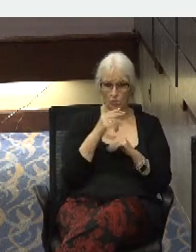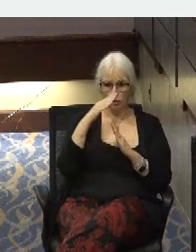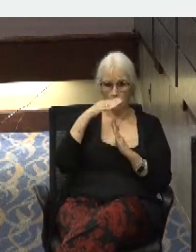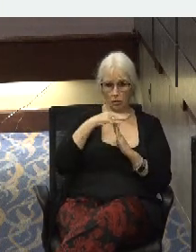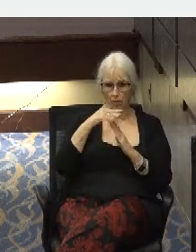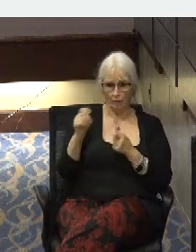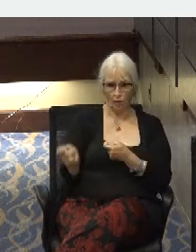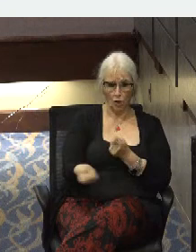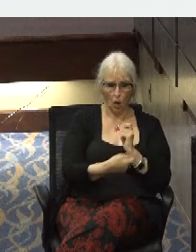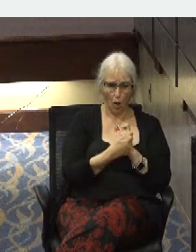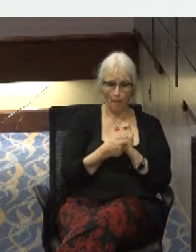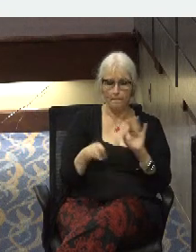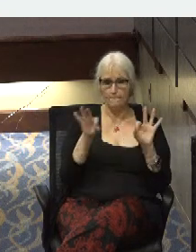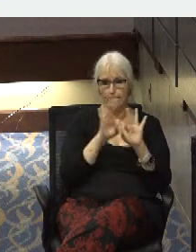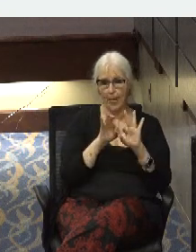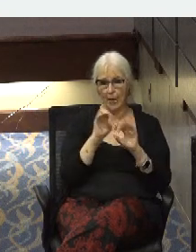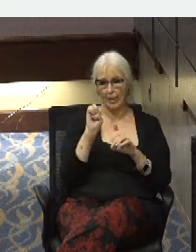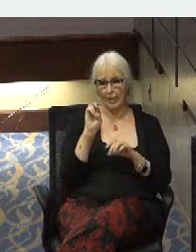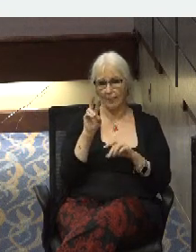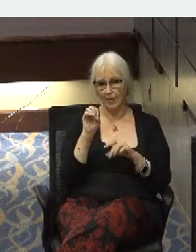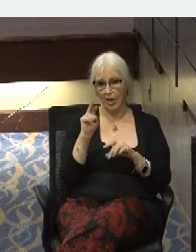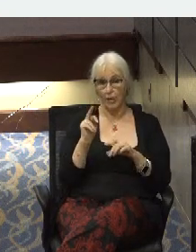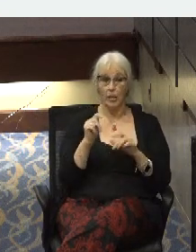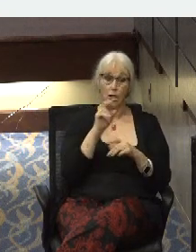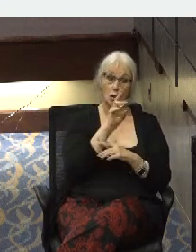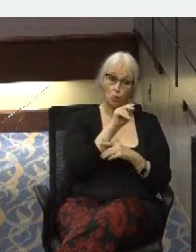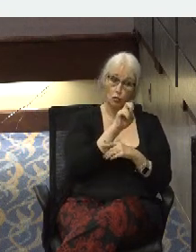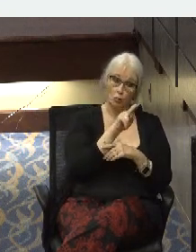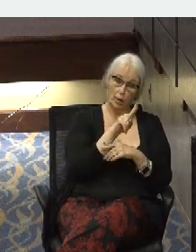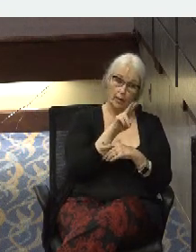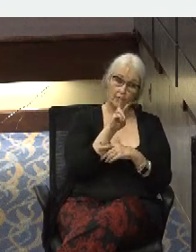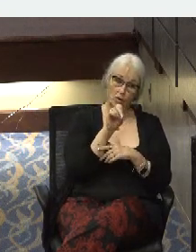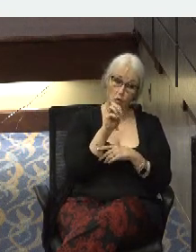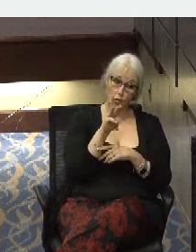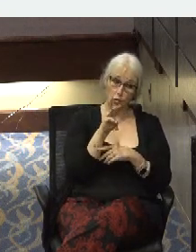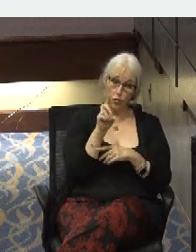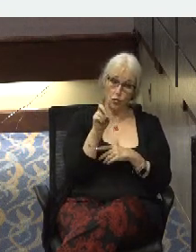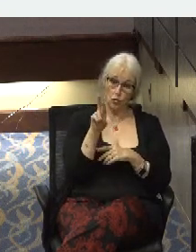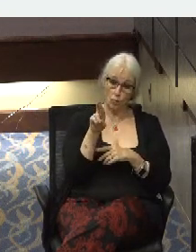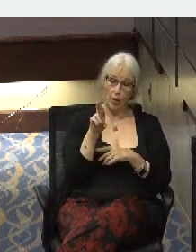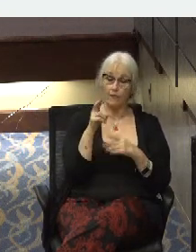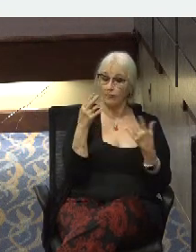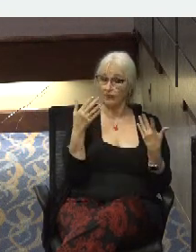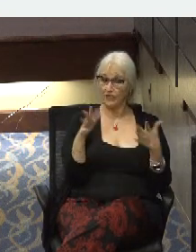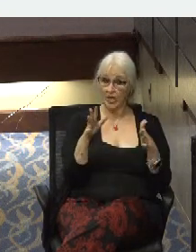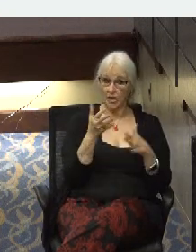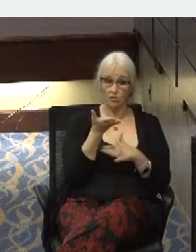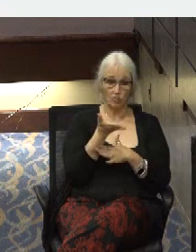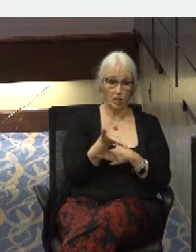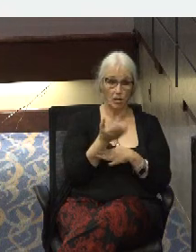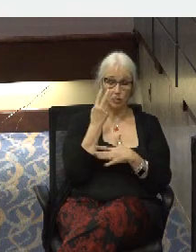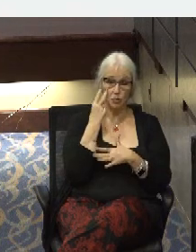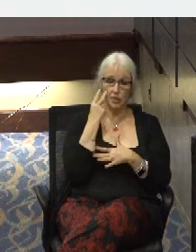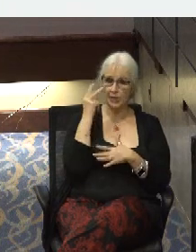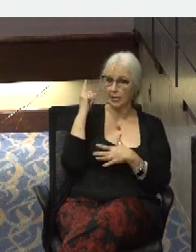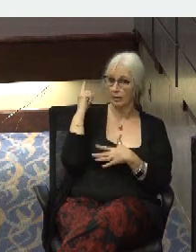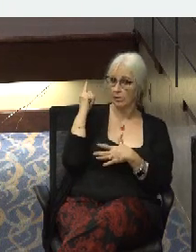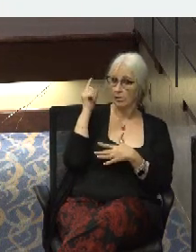and Cinemark. And Creekview Drive has been built through here, and that's what is outlined